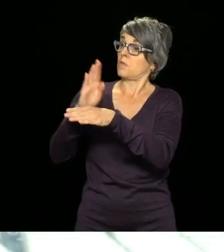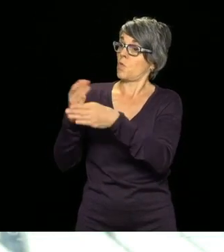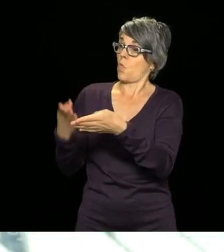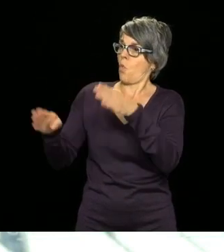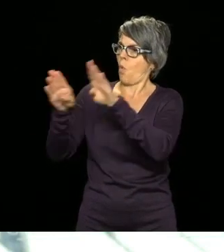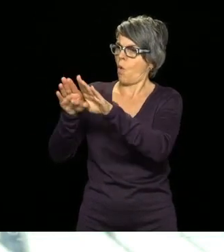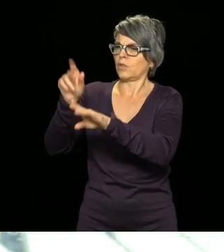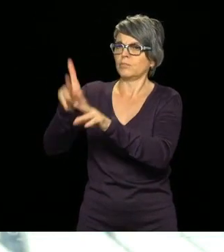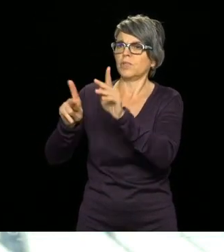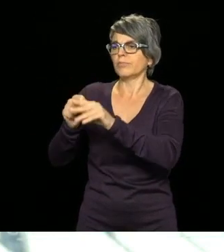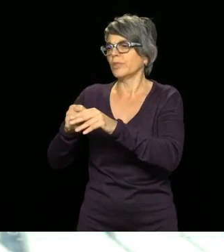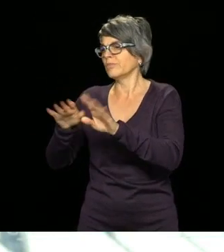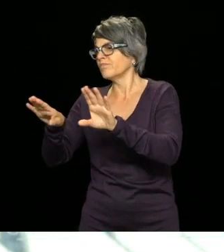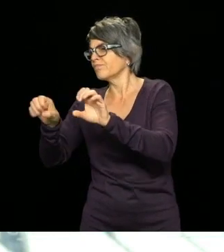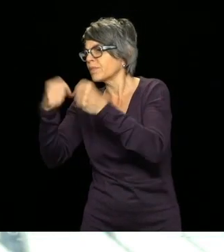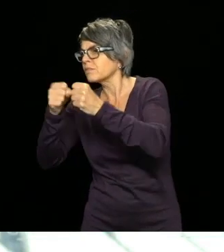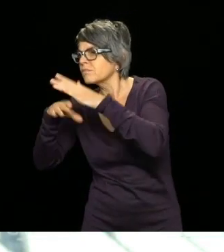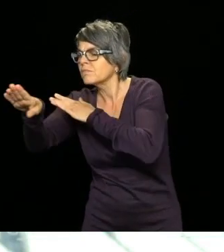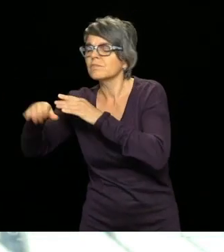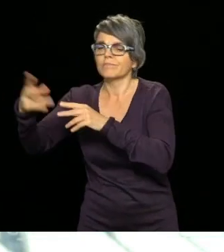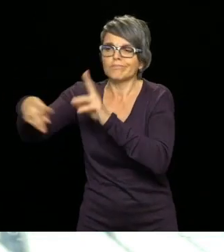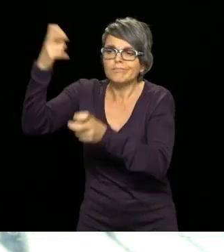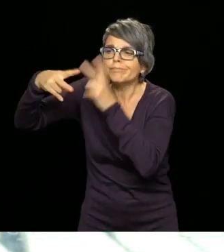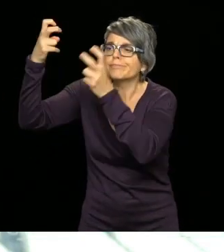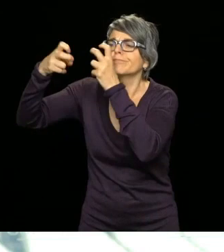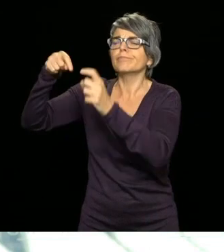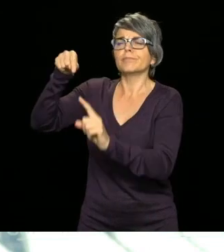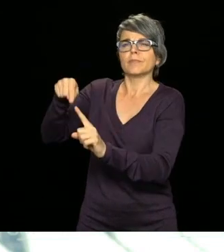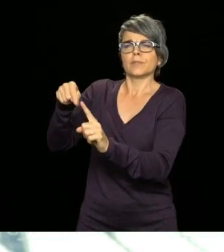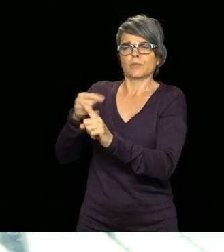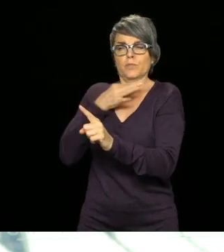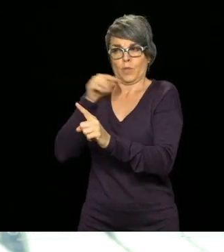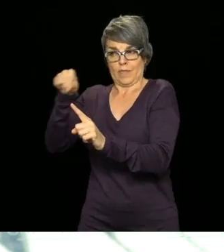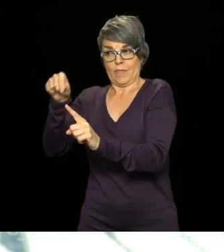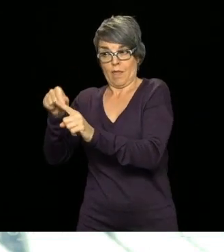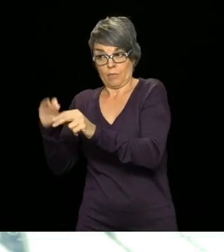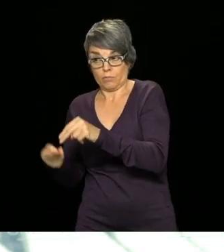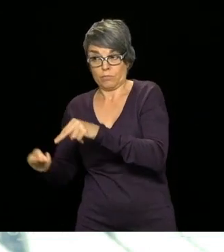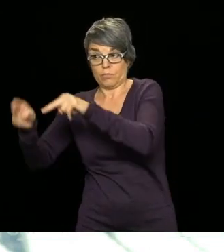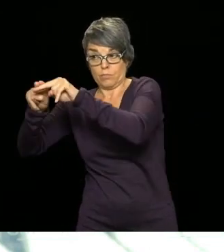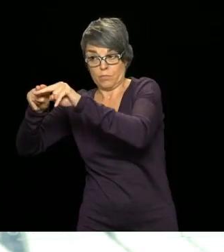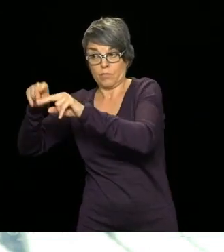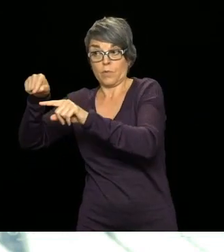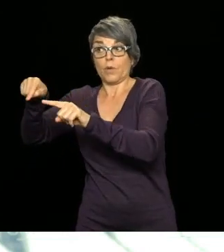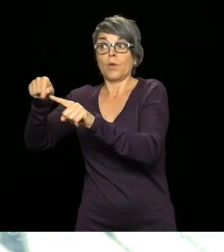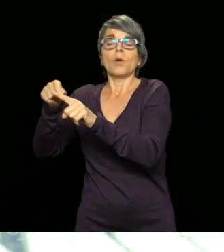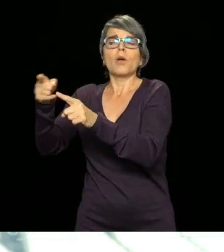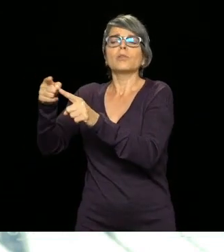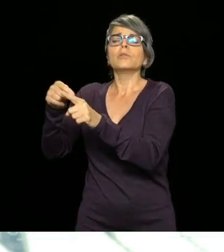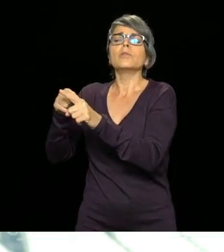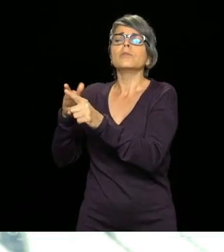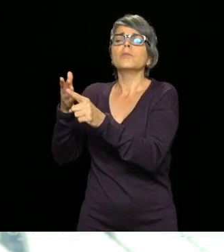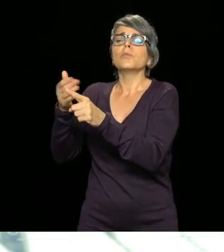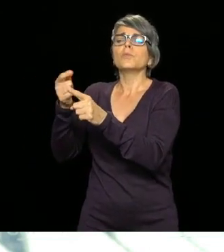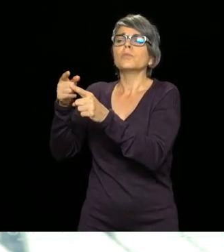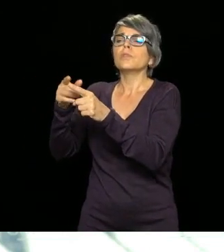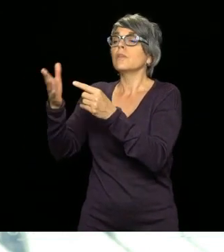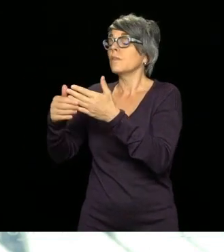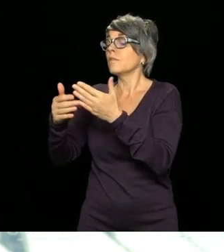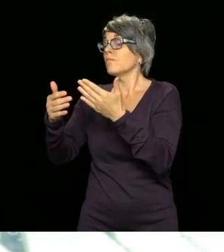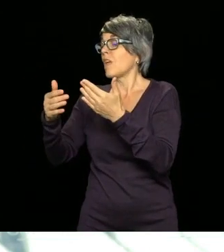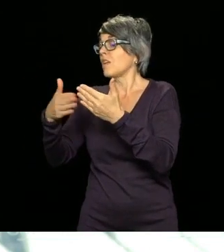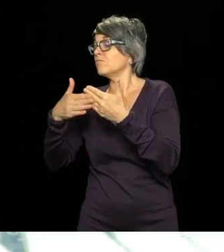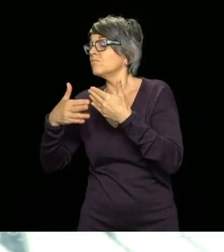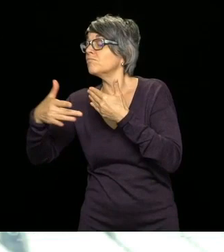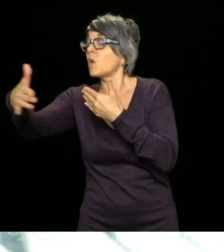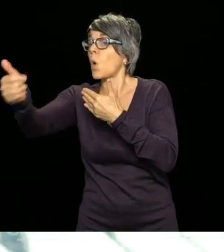What are you expecting now that we're seeing things open up again? Are you thinking things are going to go back to what we saw before? Well, certainly we